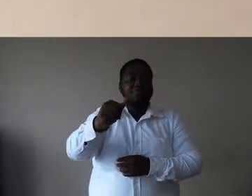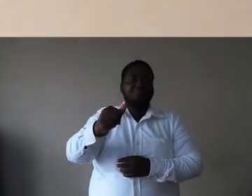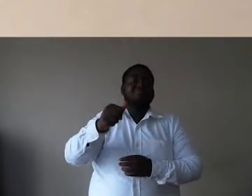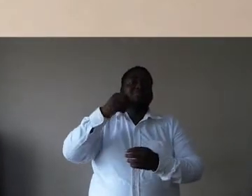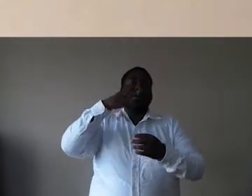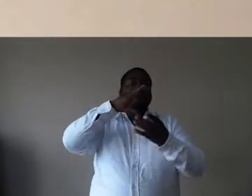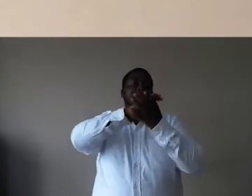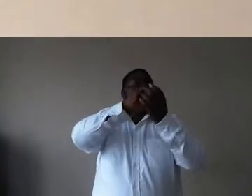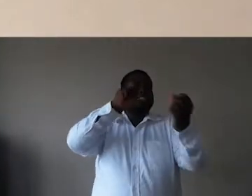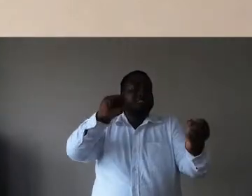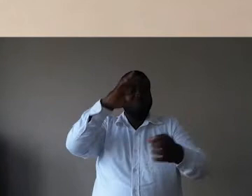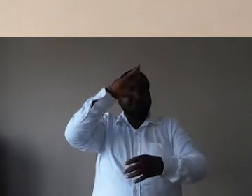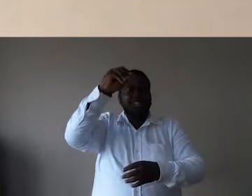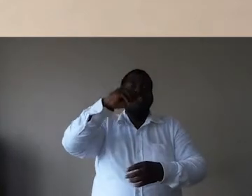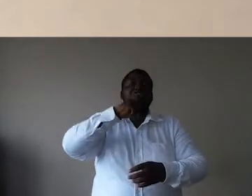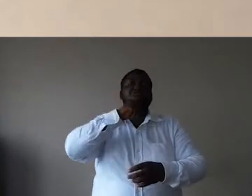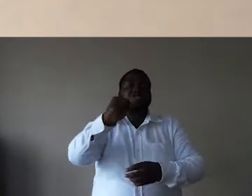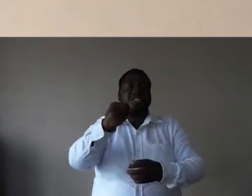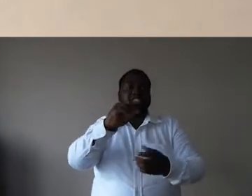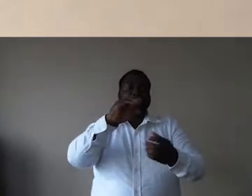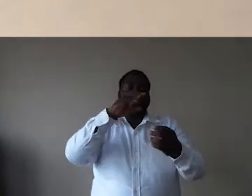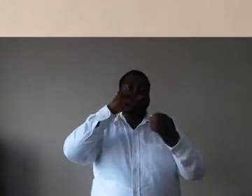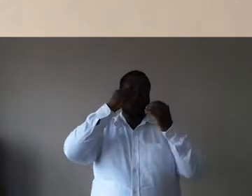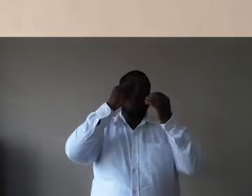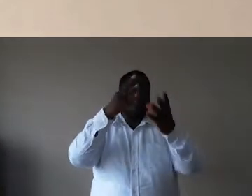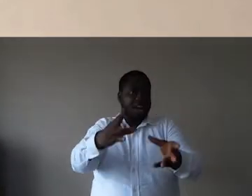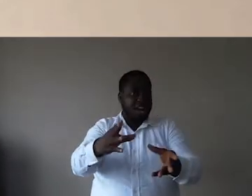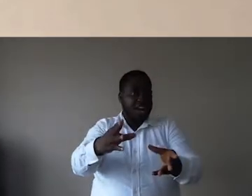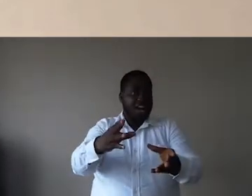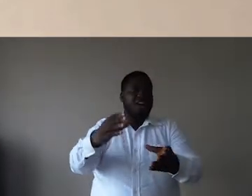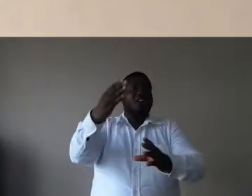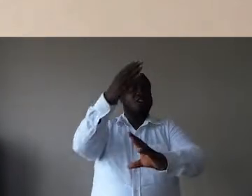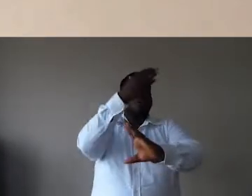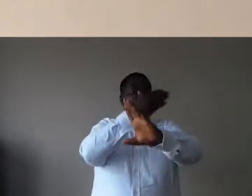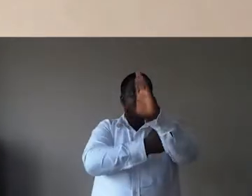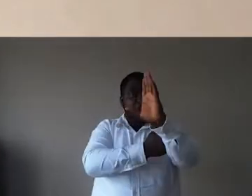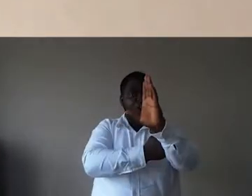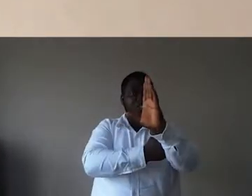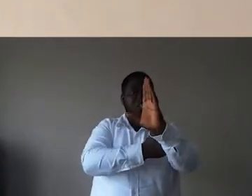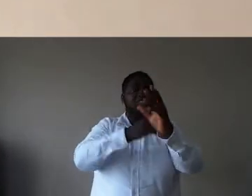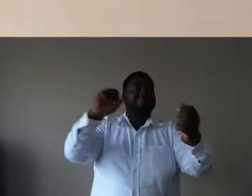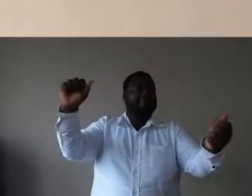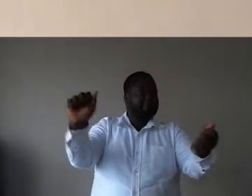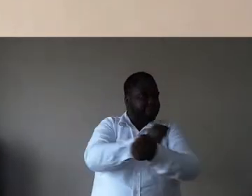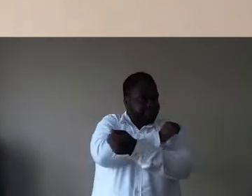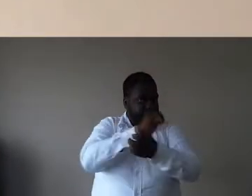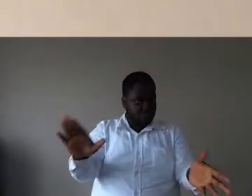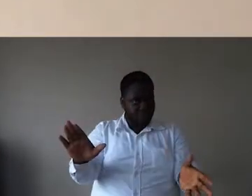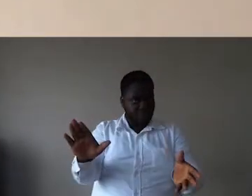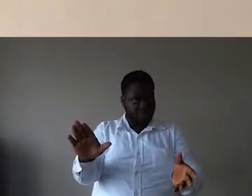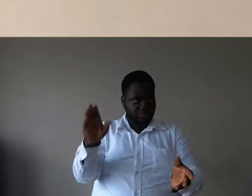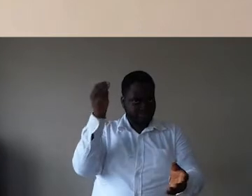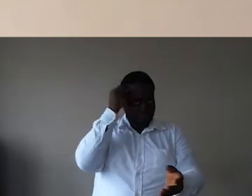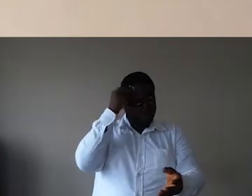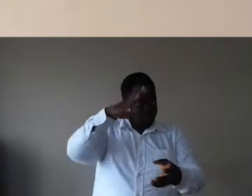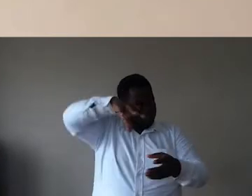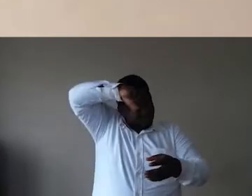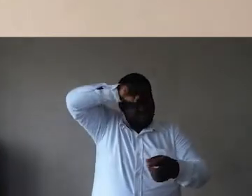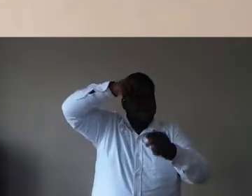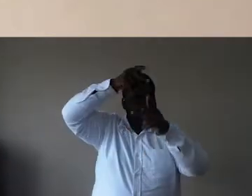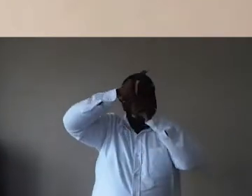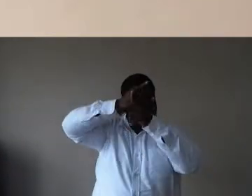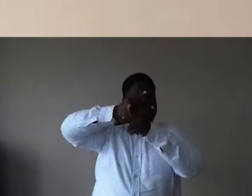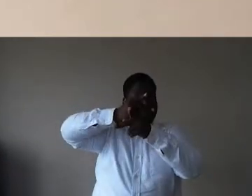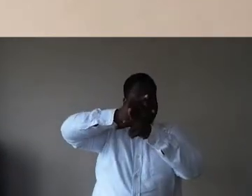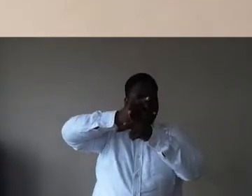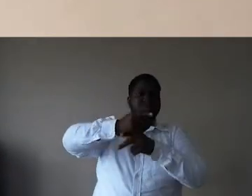world. Why does this happen? In Leviticus chapter 10, verse number 1 to the verse number 2, there were two brothers, Nadab